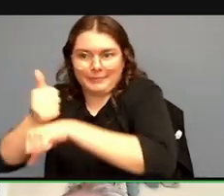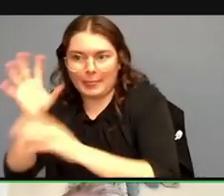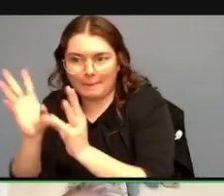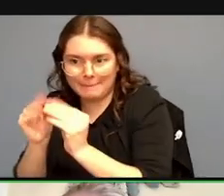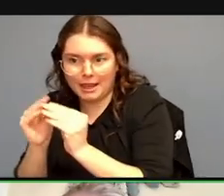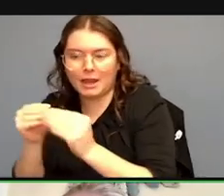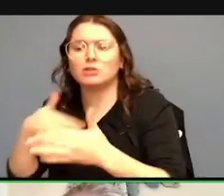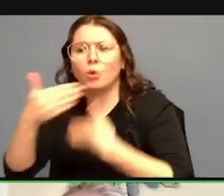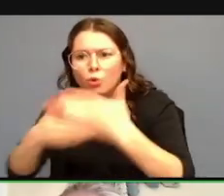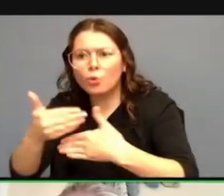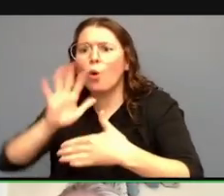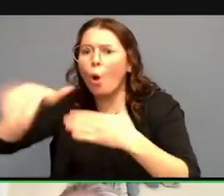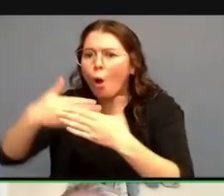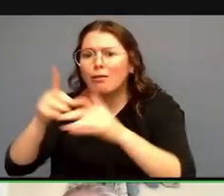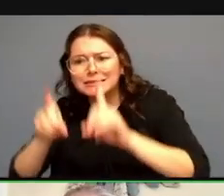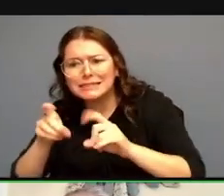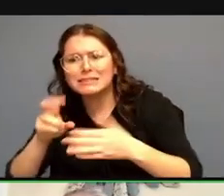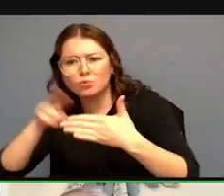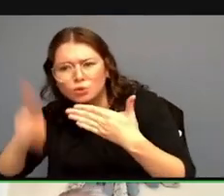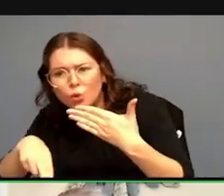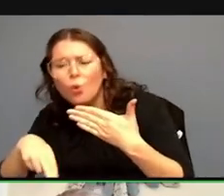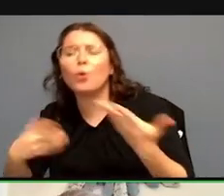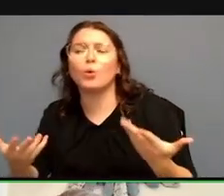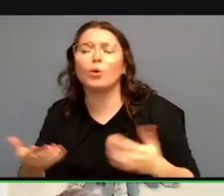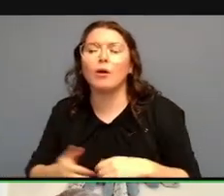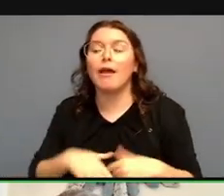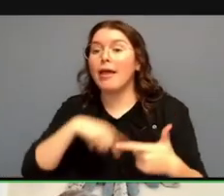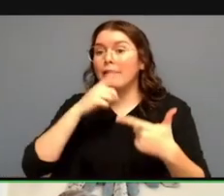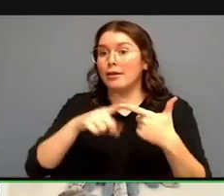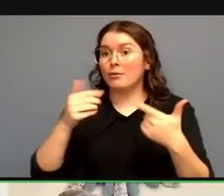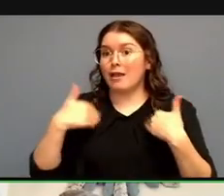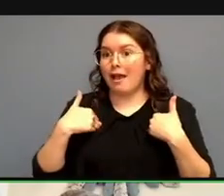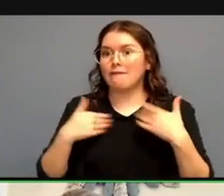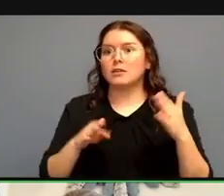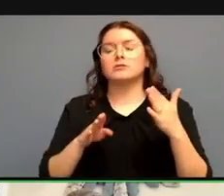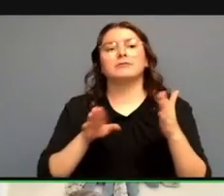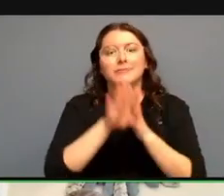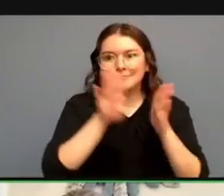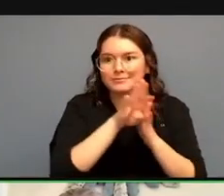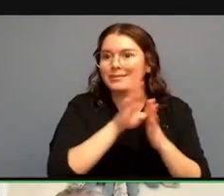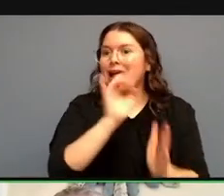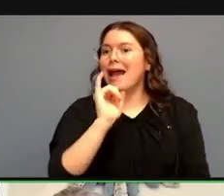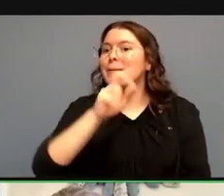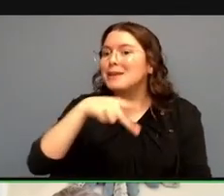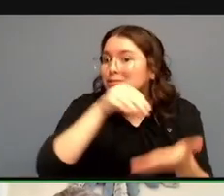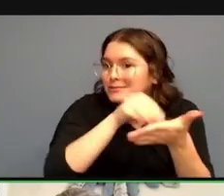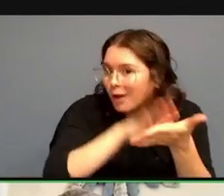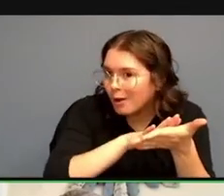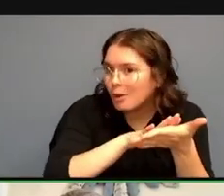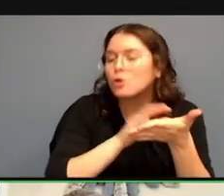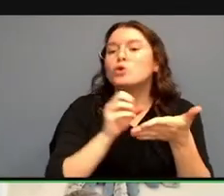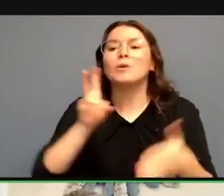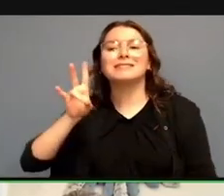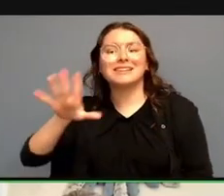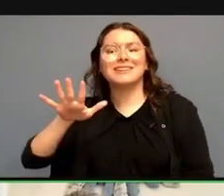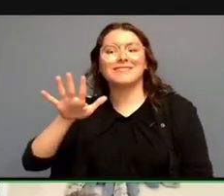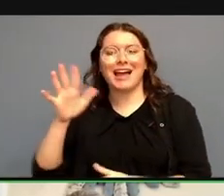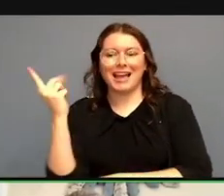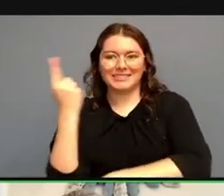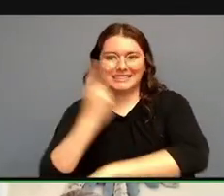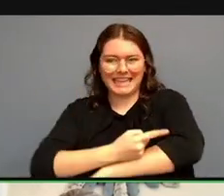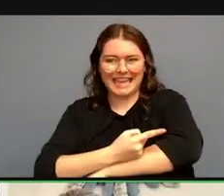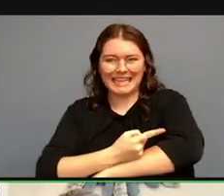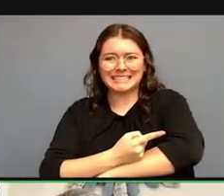these testing and findings. And then we have to develop the IEP document. So 75 days is sometimes